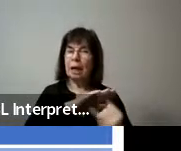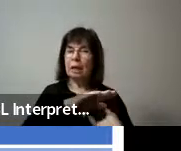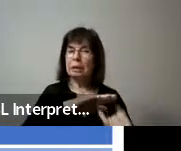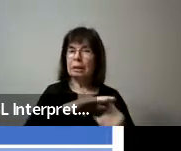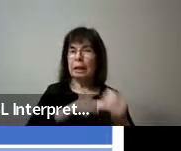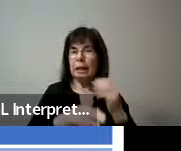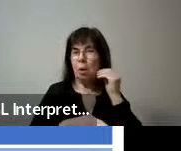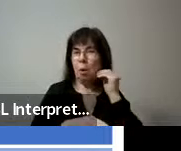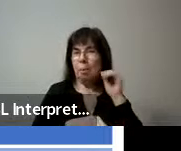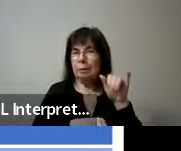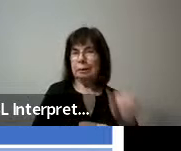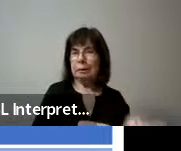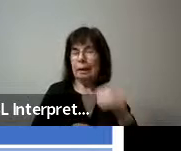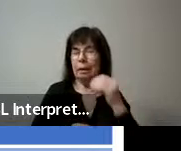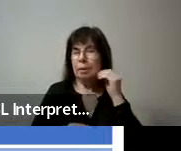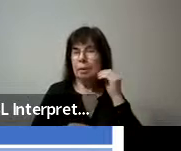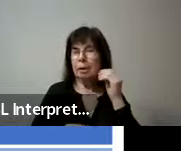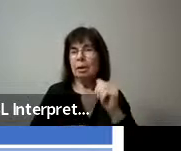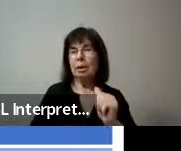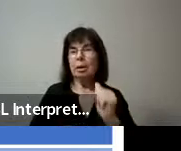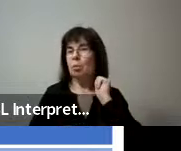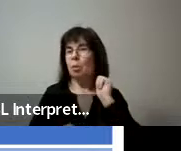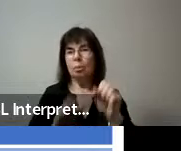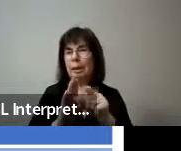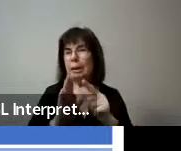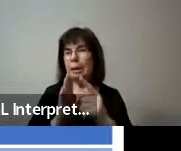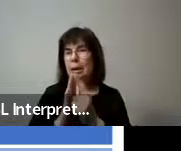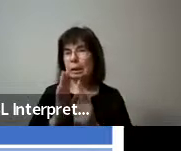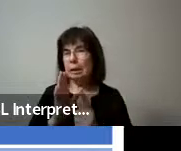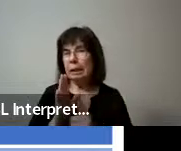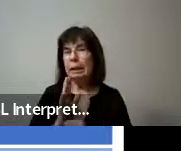be a legal requirement for people to stay home.